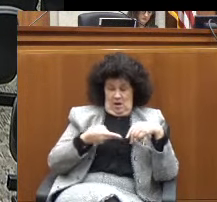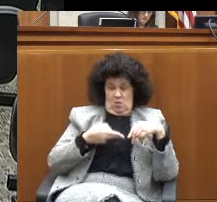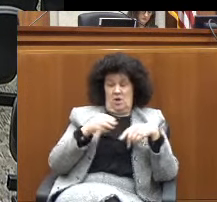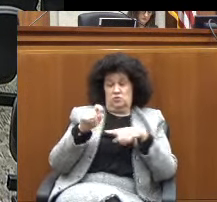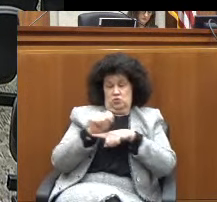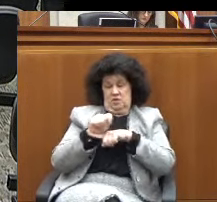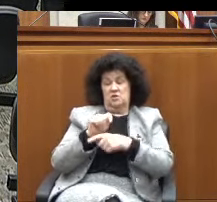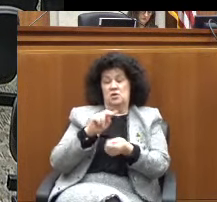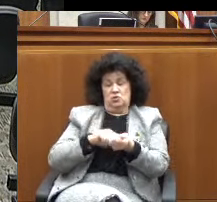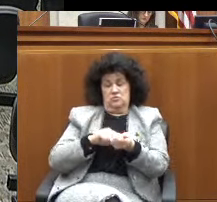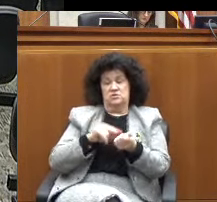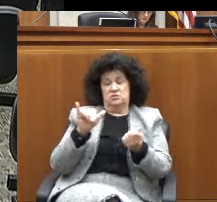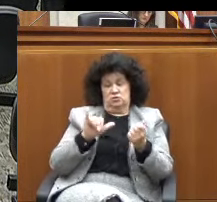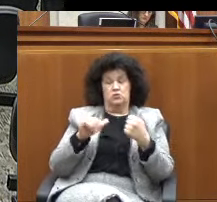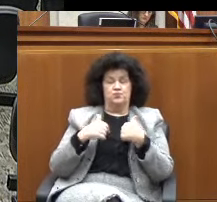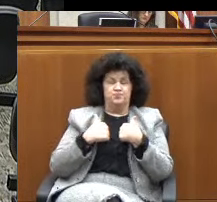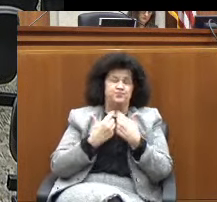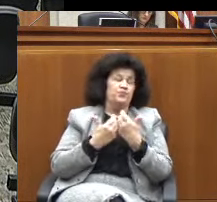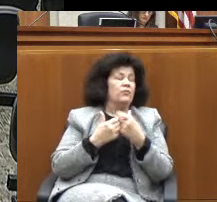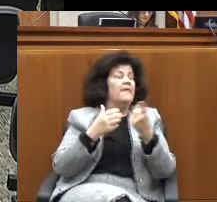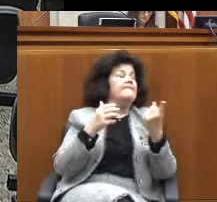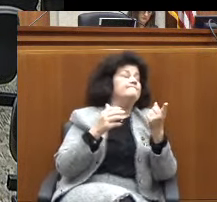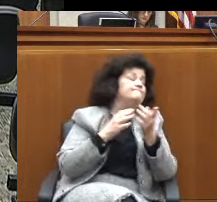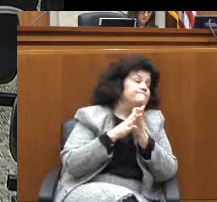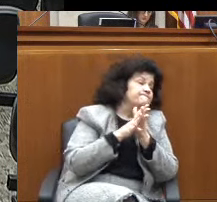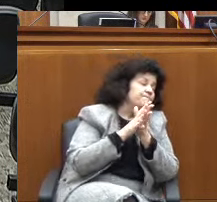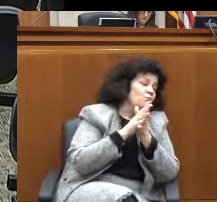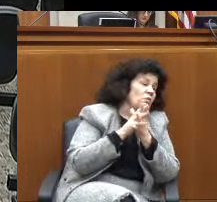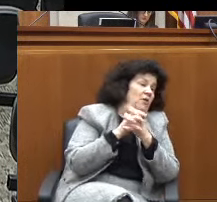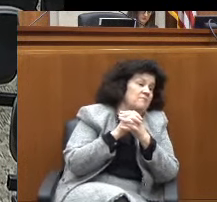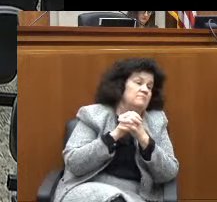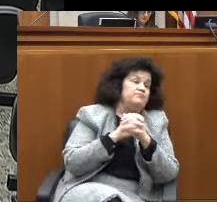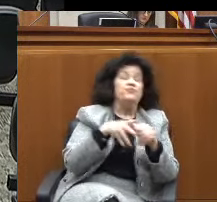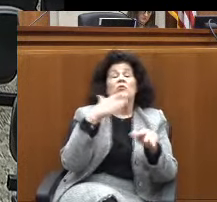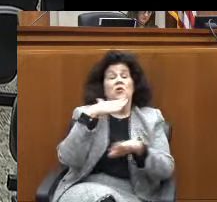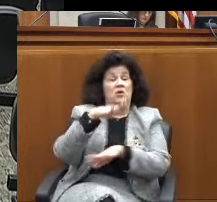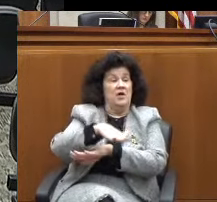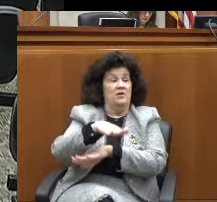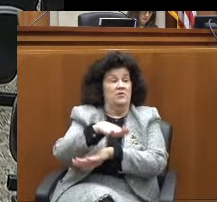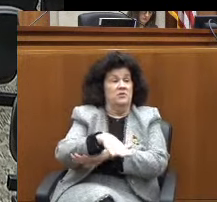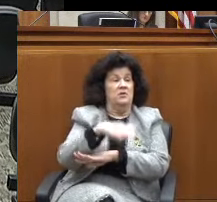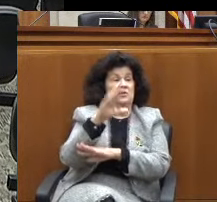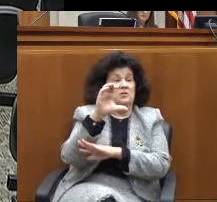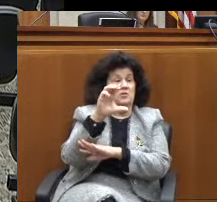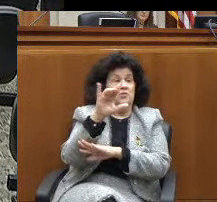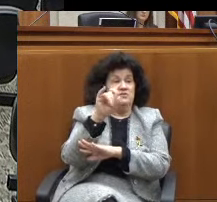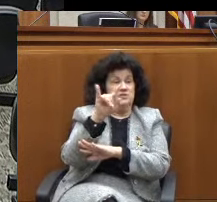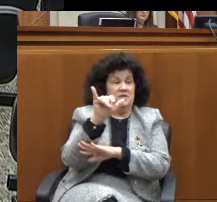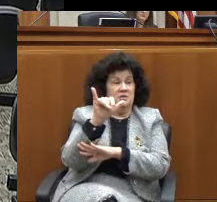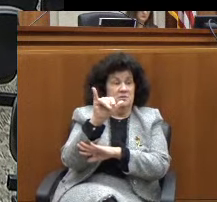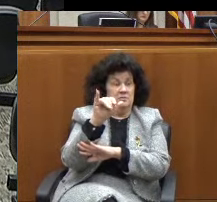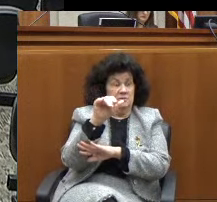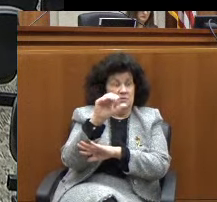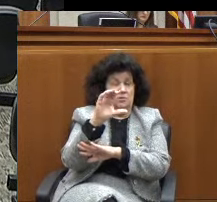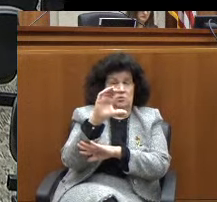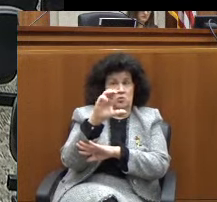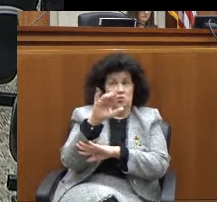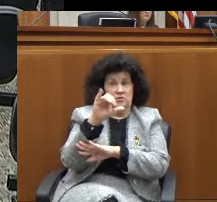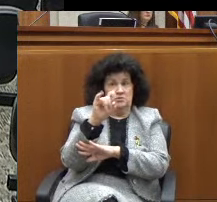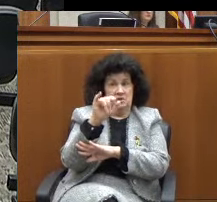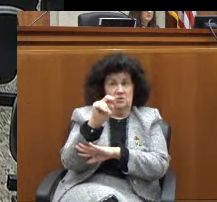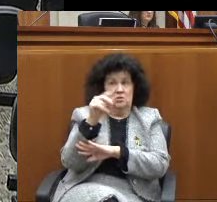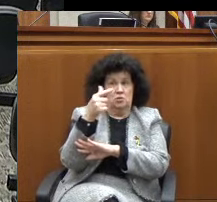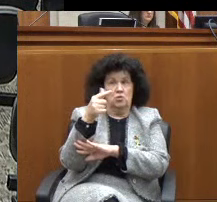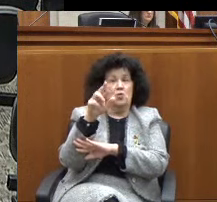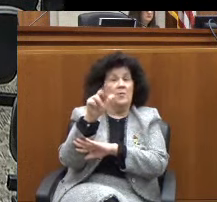well. Thank you. You're welcome. Good afternoon. I'm Kristen Gradney. I work with Our Lady